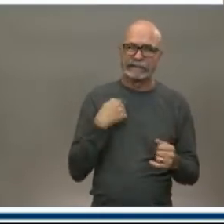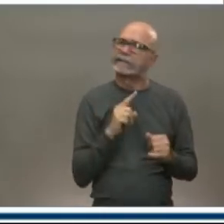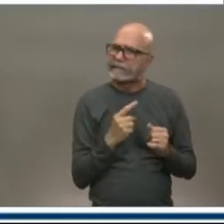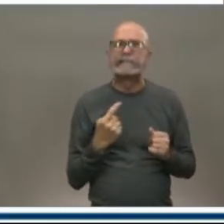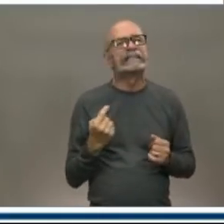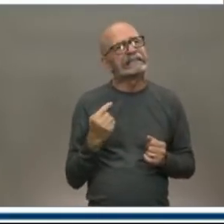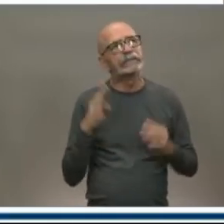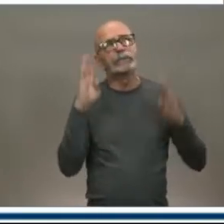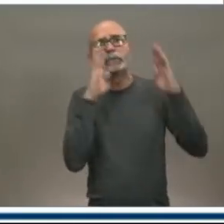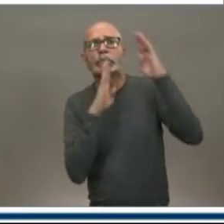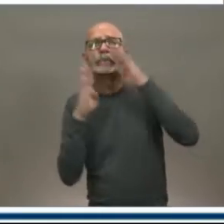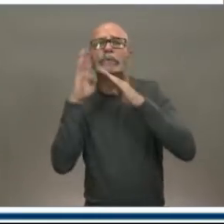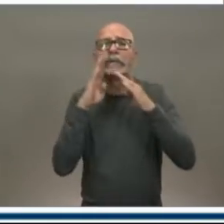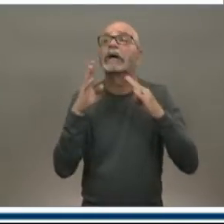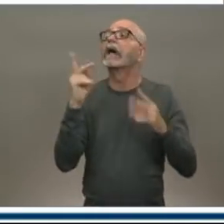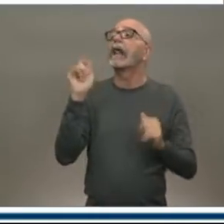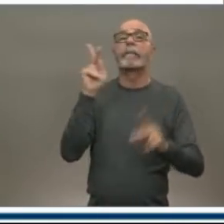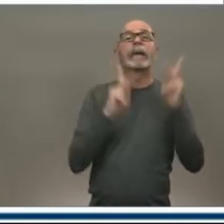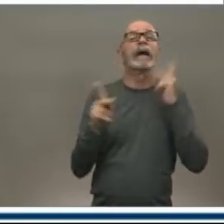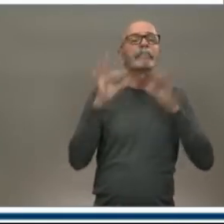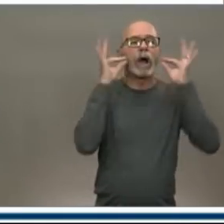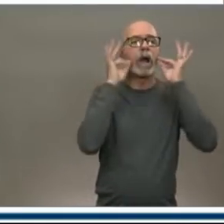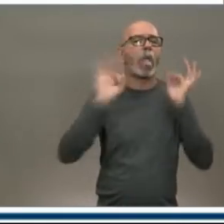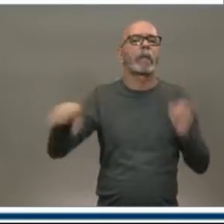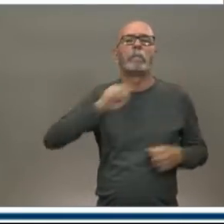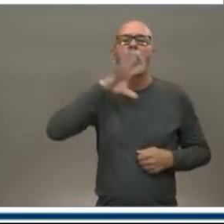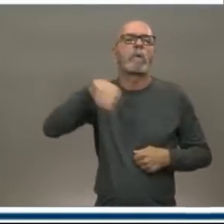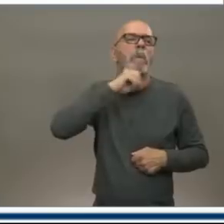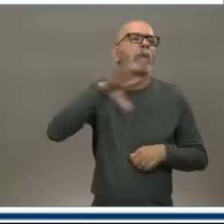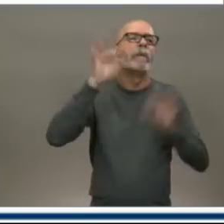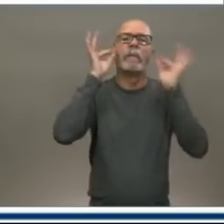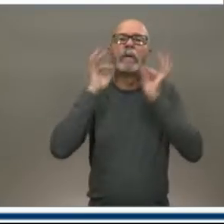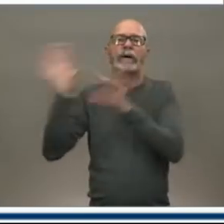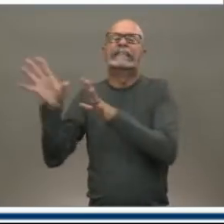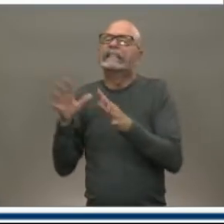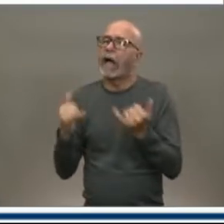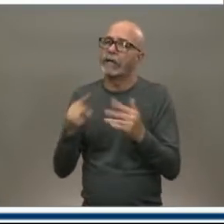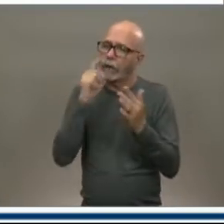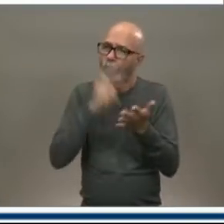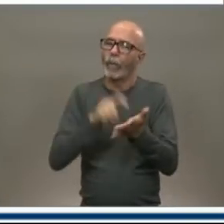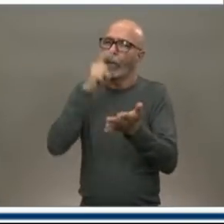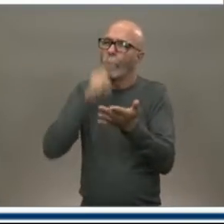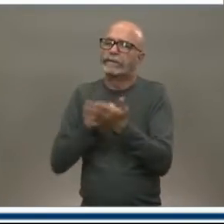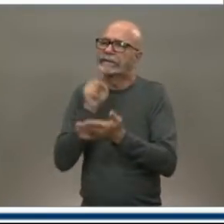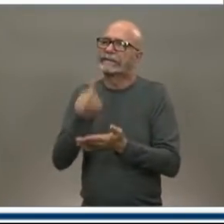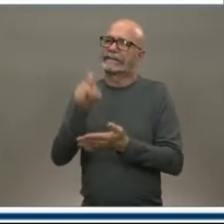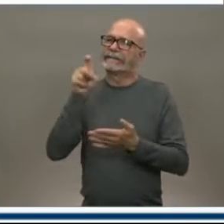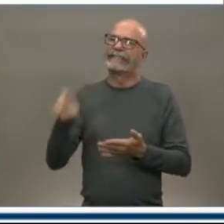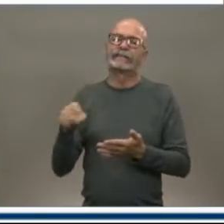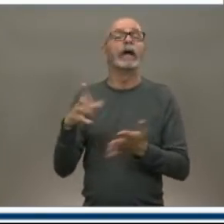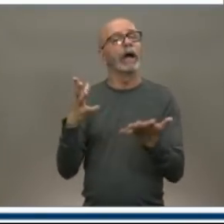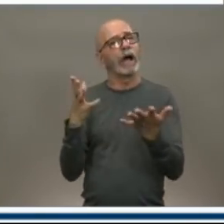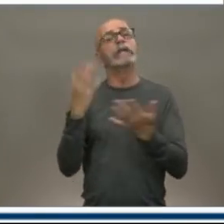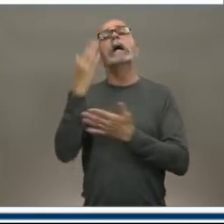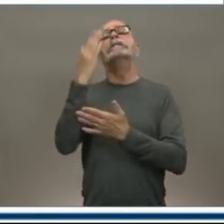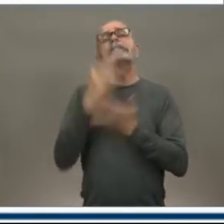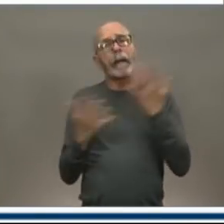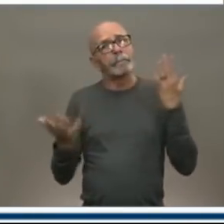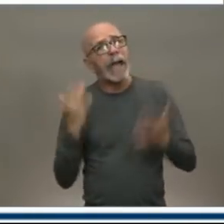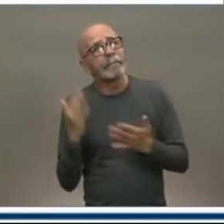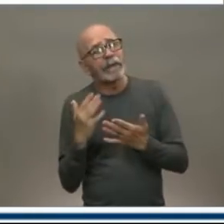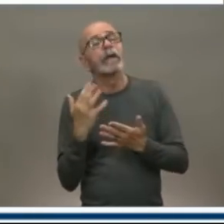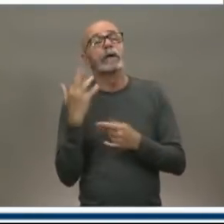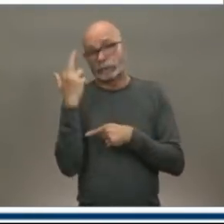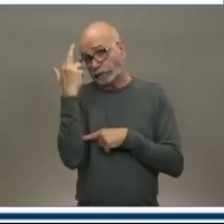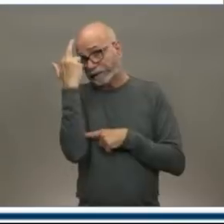when they ought to be. We have to understand that there are some people who do have a legitimate medical reason for not wearing a mask. And